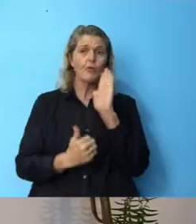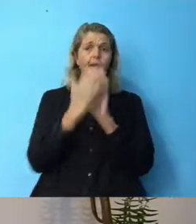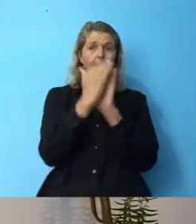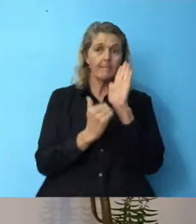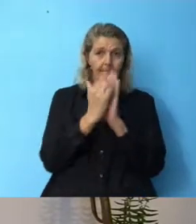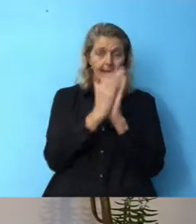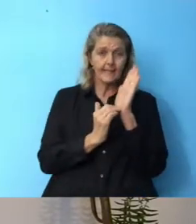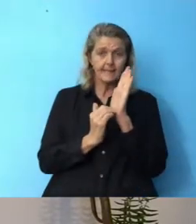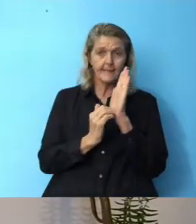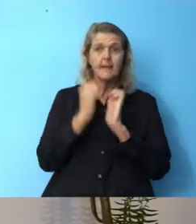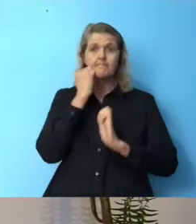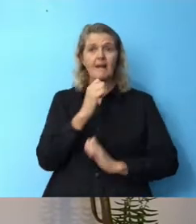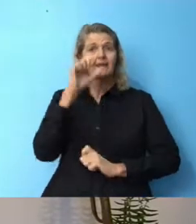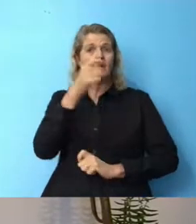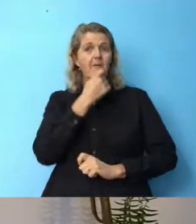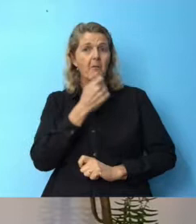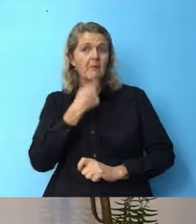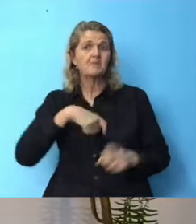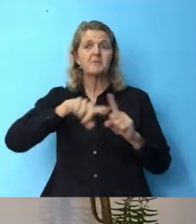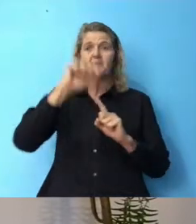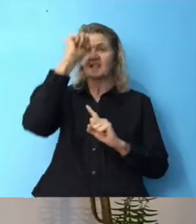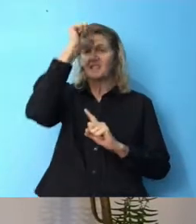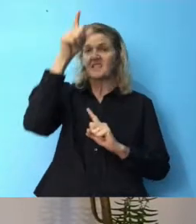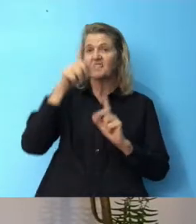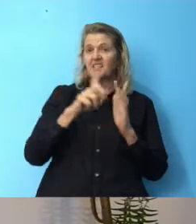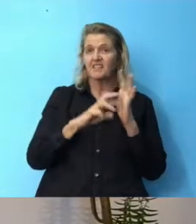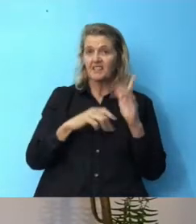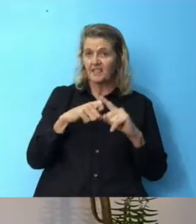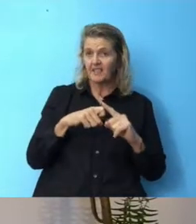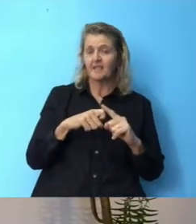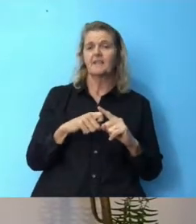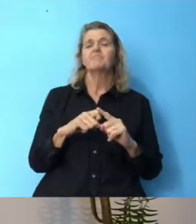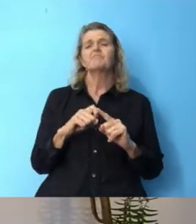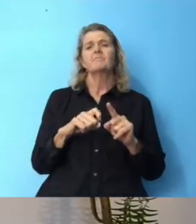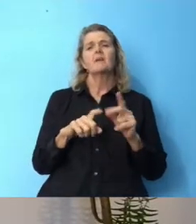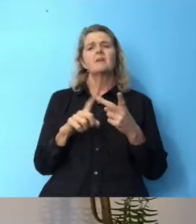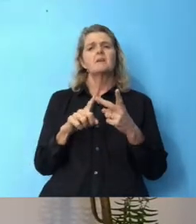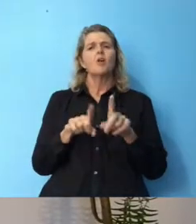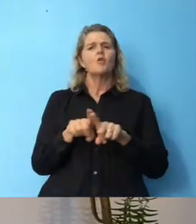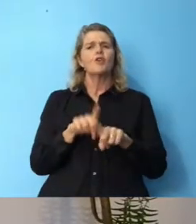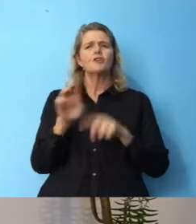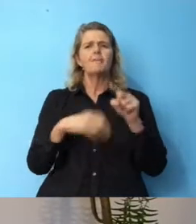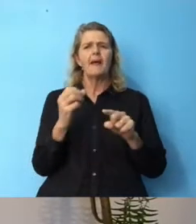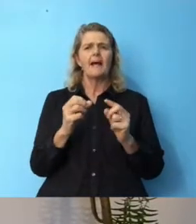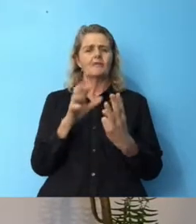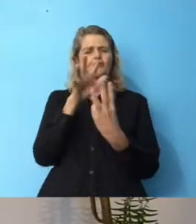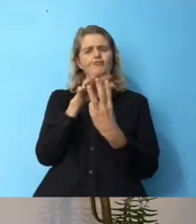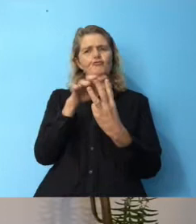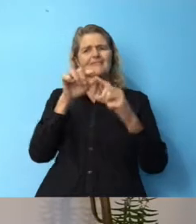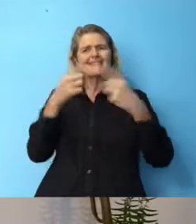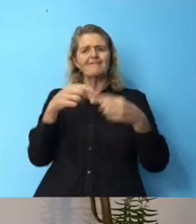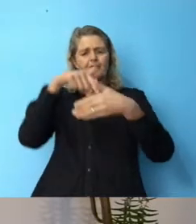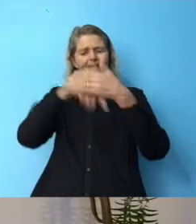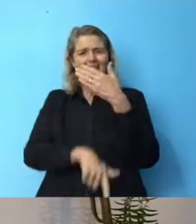moving from charcoal to Indian ink. And last week we started looking at our tones, which was our dark, our medium and our light.